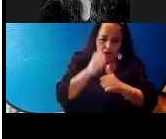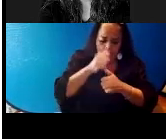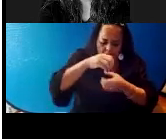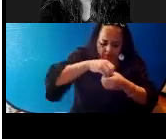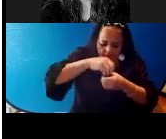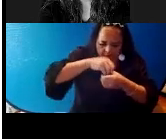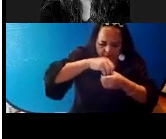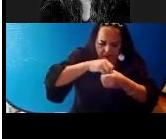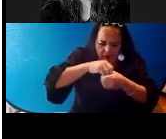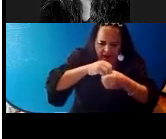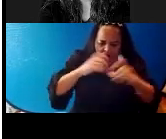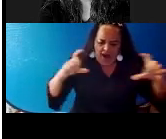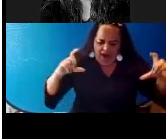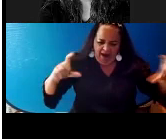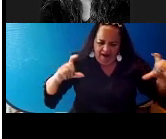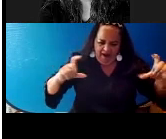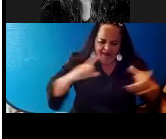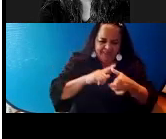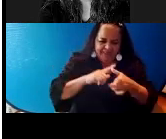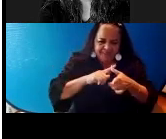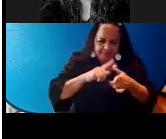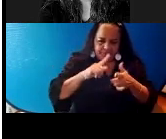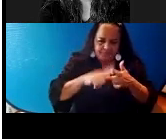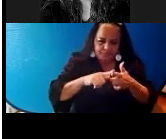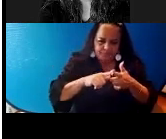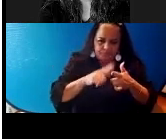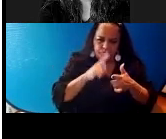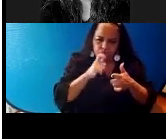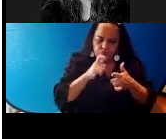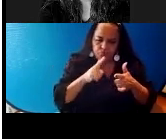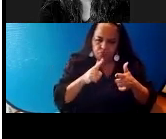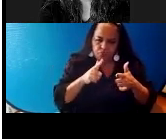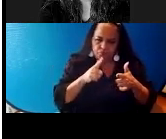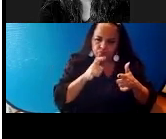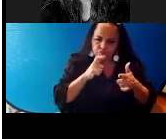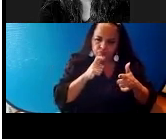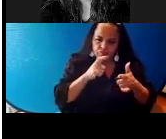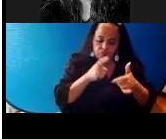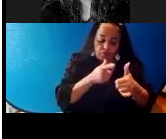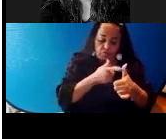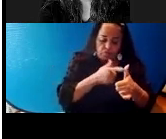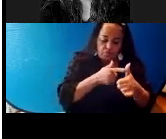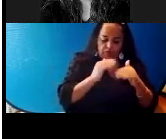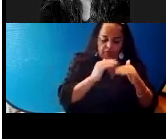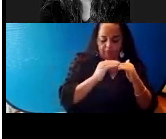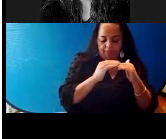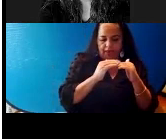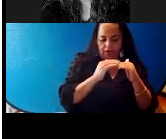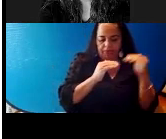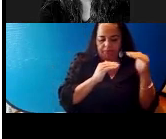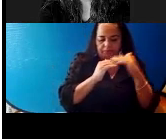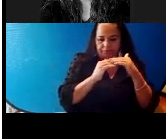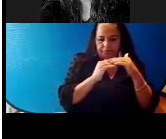the shapes, right? And then neighbors, then neighborhood, and then sort of the first layer of services, right? And then